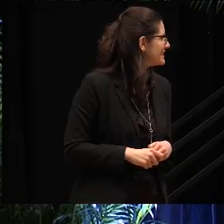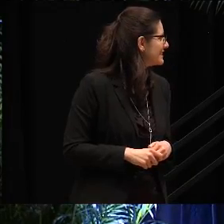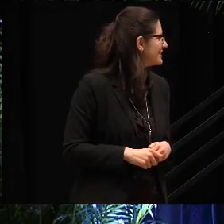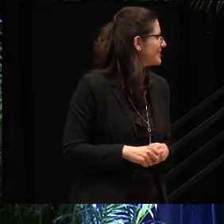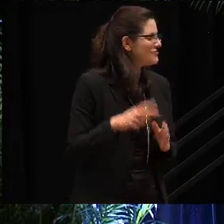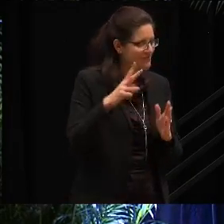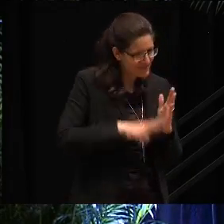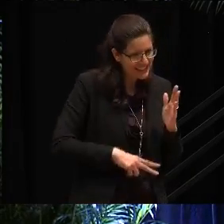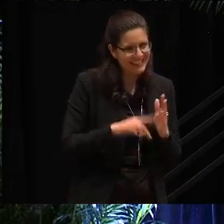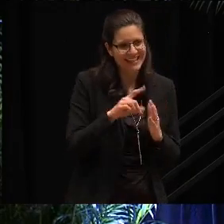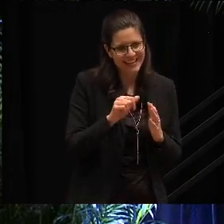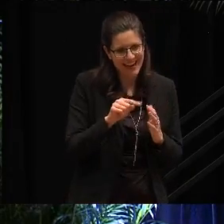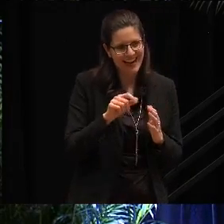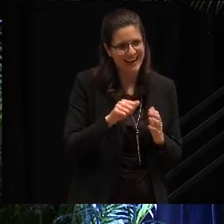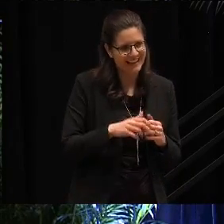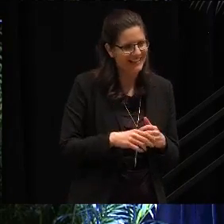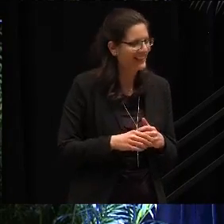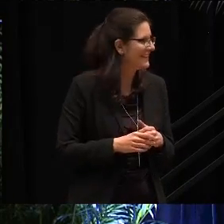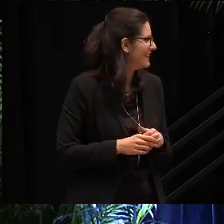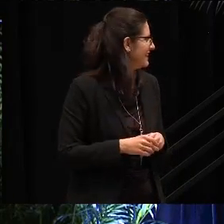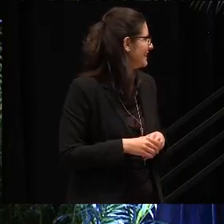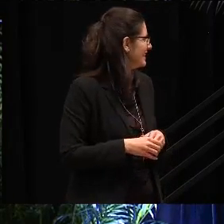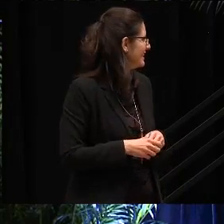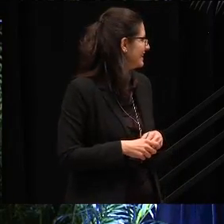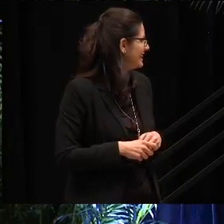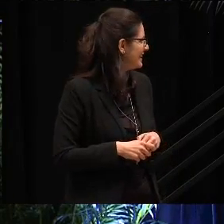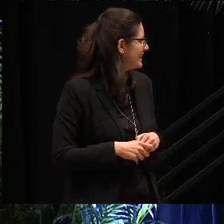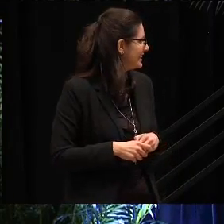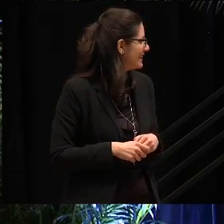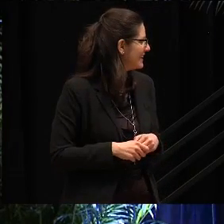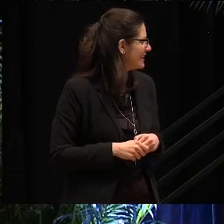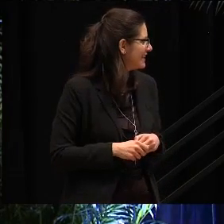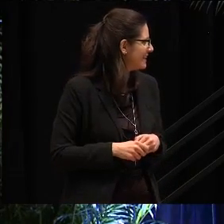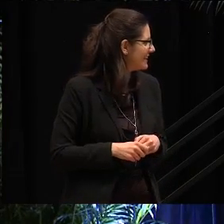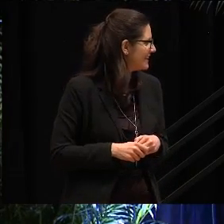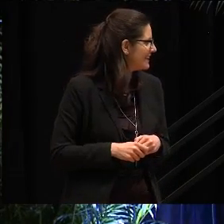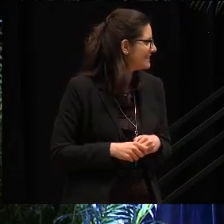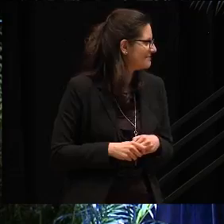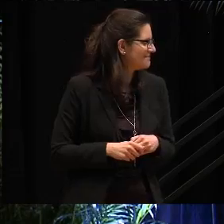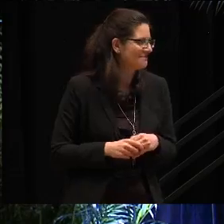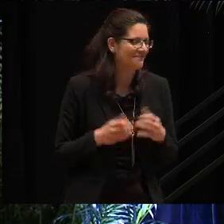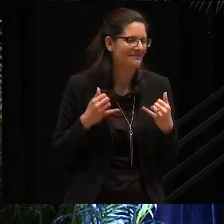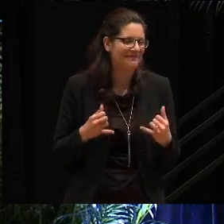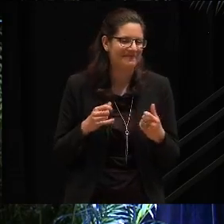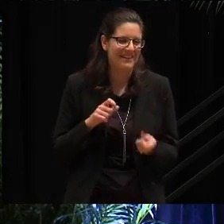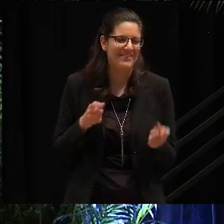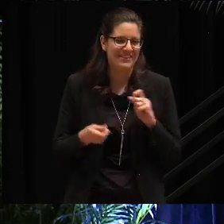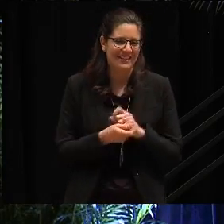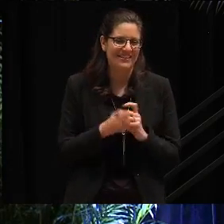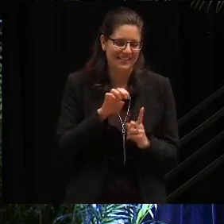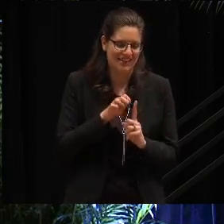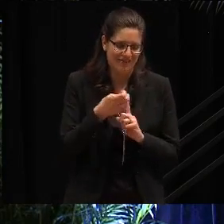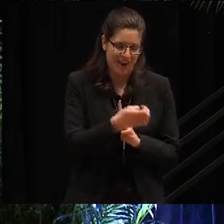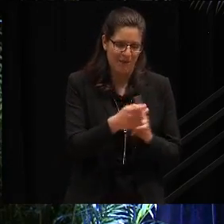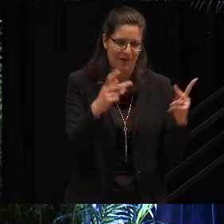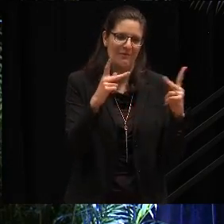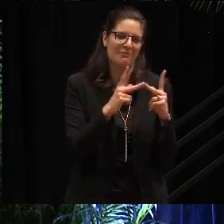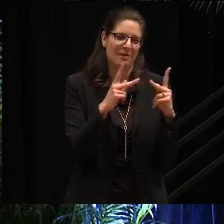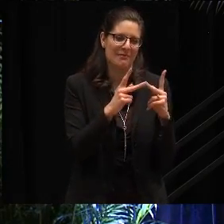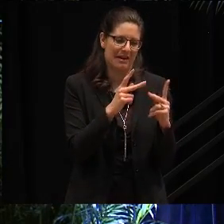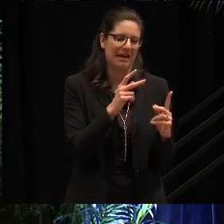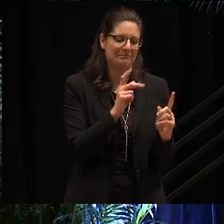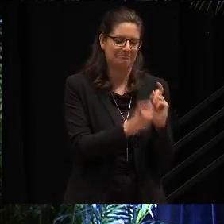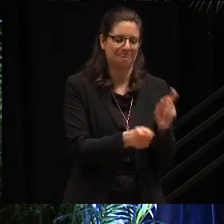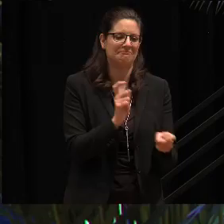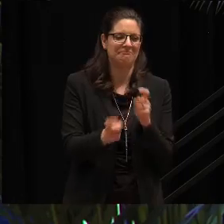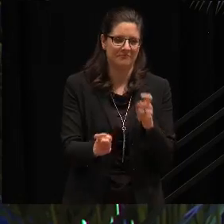It's truth, but whatever that is. But I do think you bring up. We've talked about the changes that are happening in environmental permitting, for example, which is something I care a